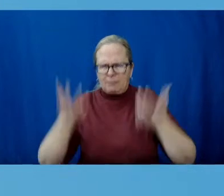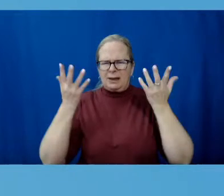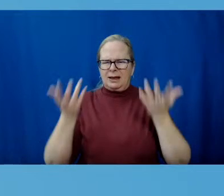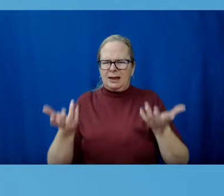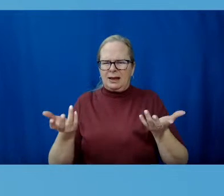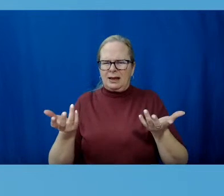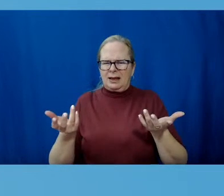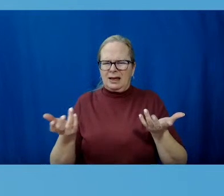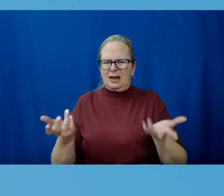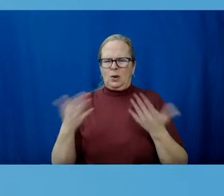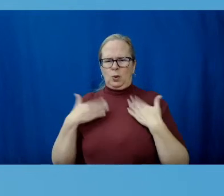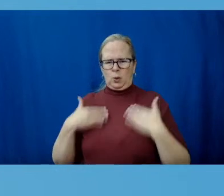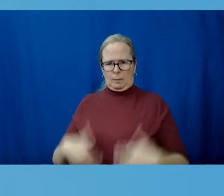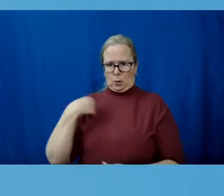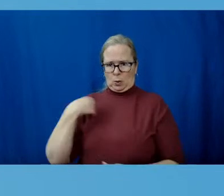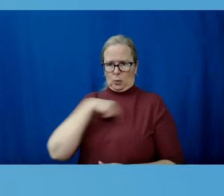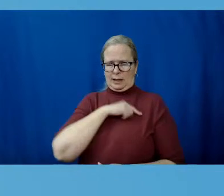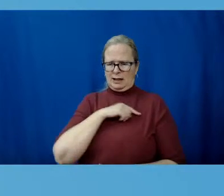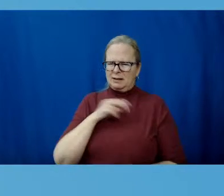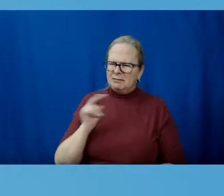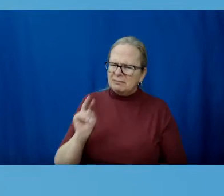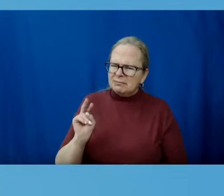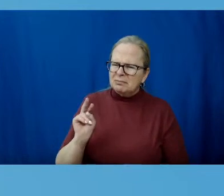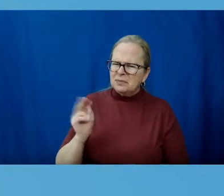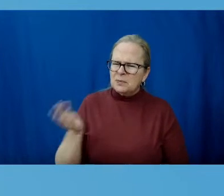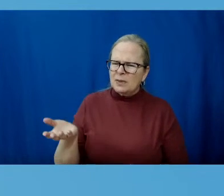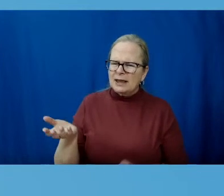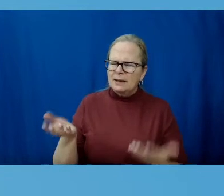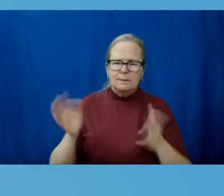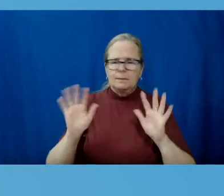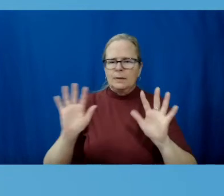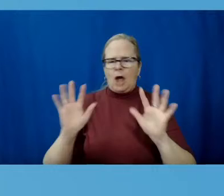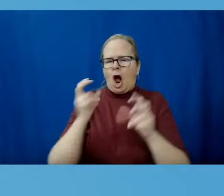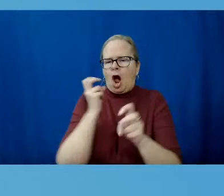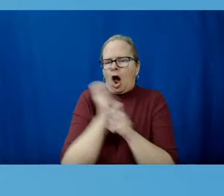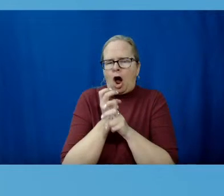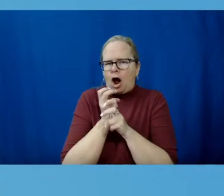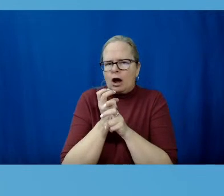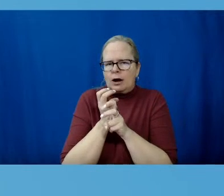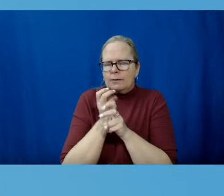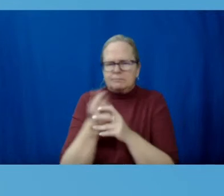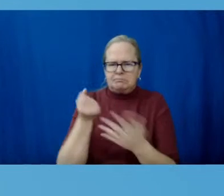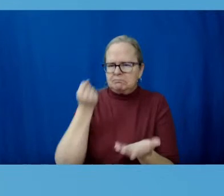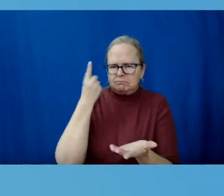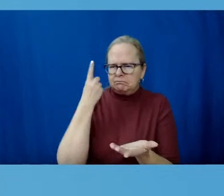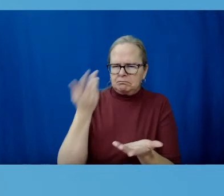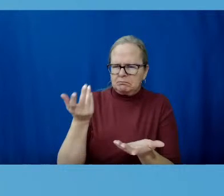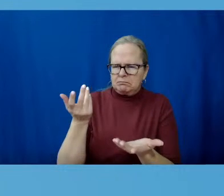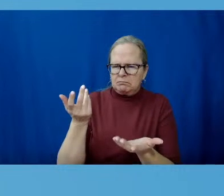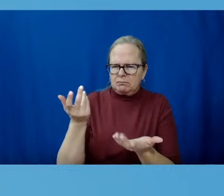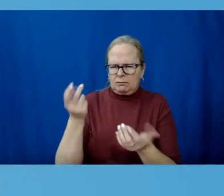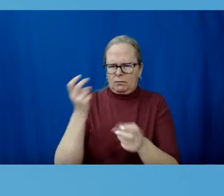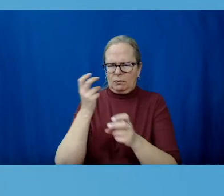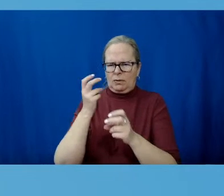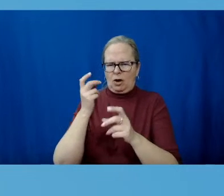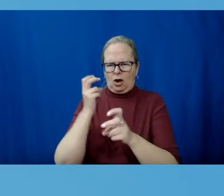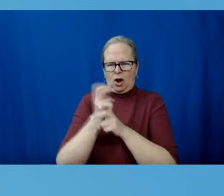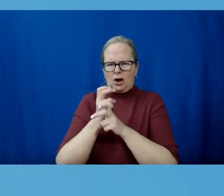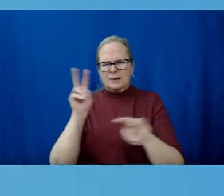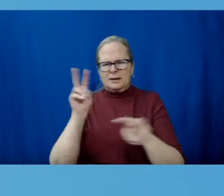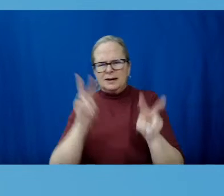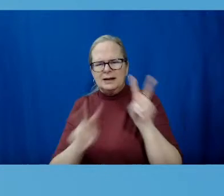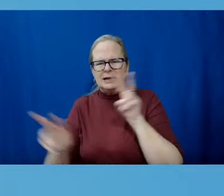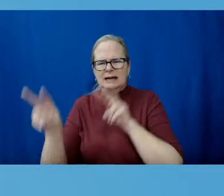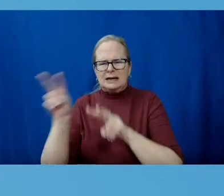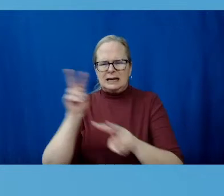rationalize, sympathize, and synthesize that complete disconnect in the messaging. On another